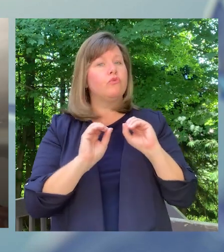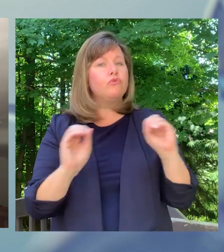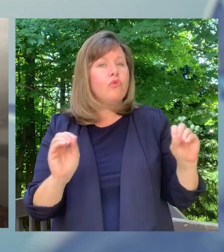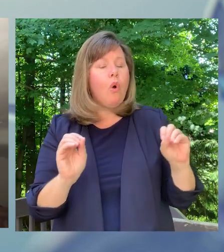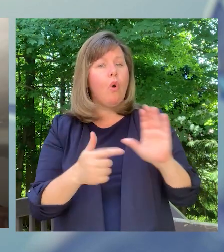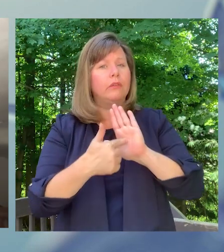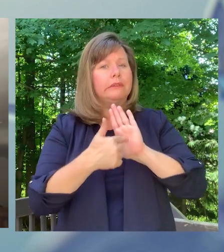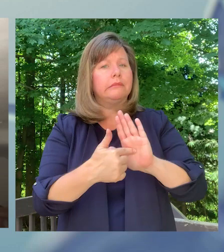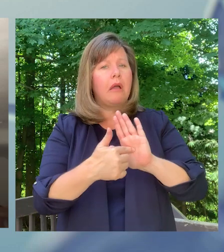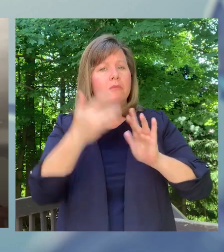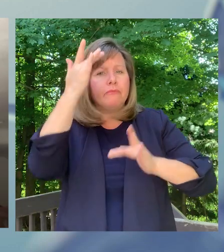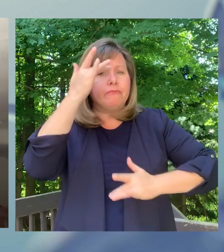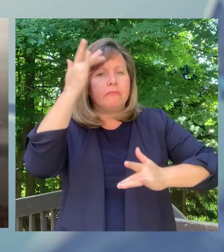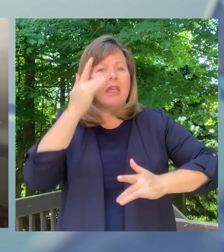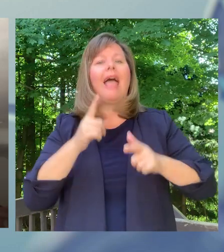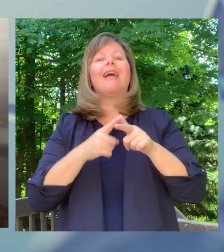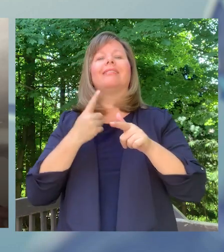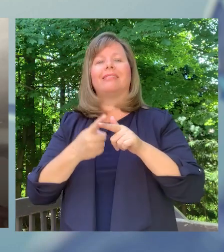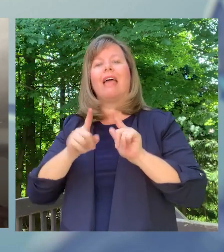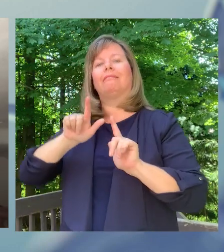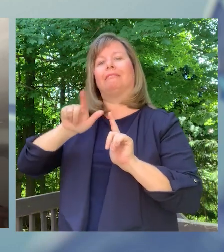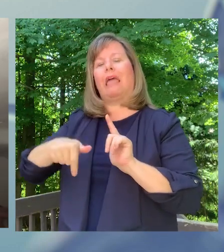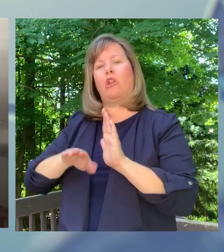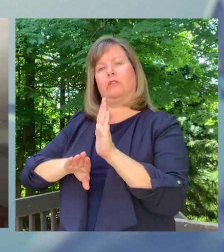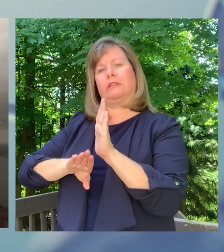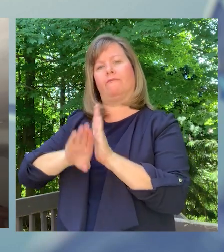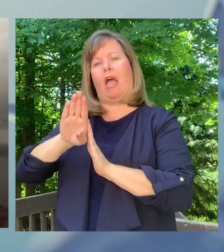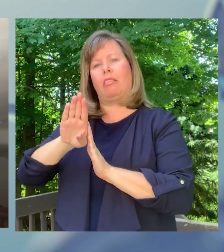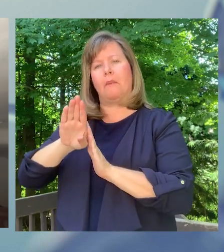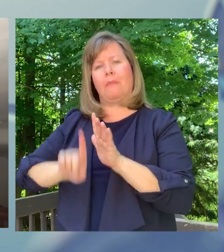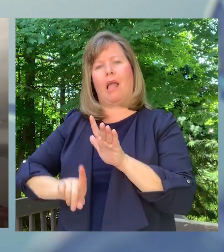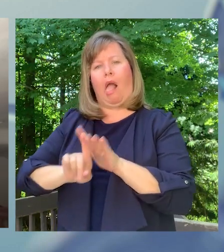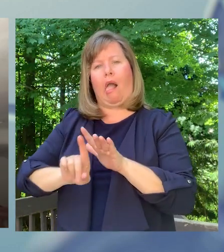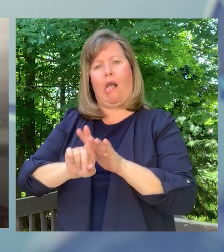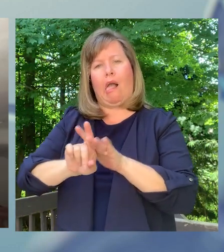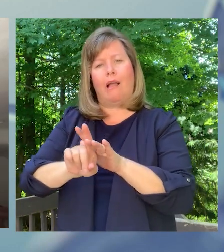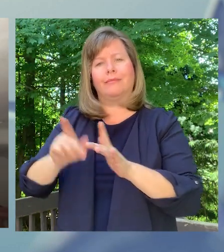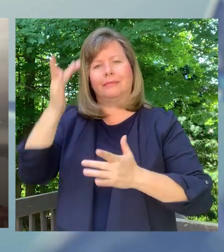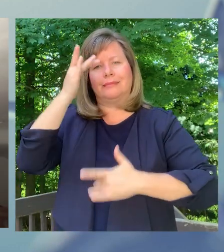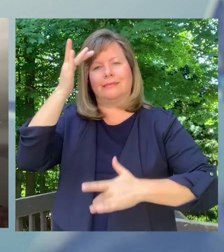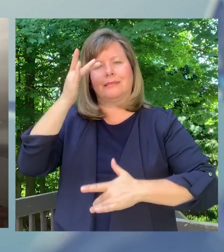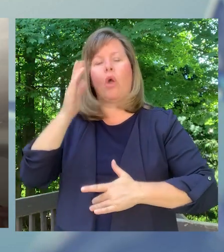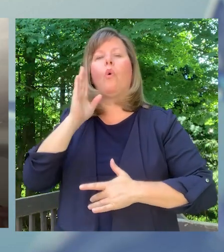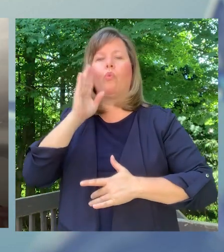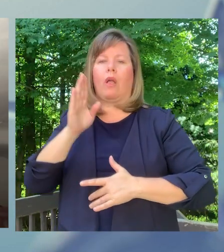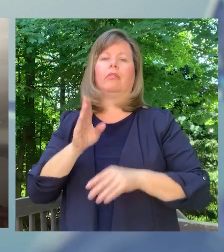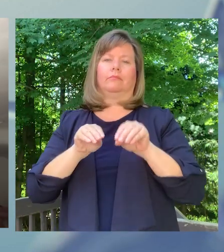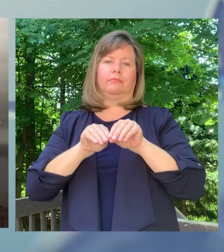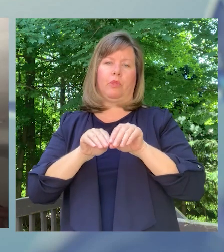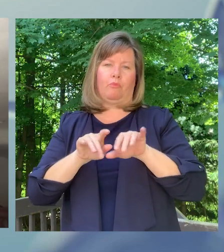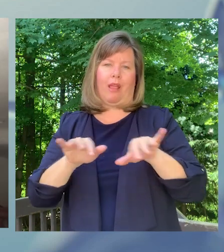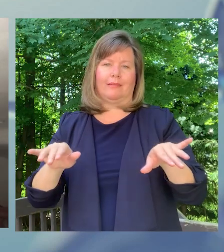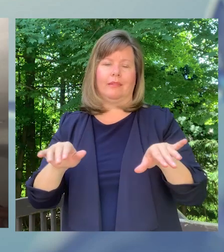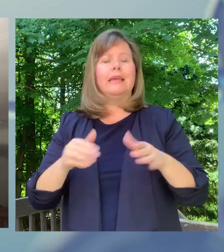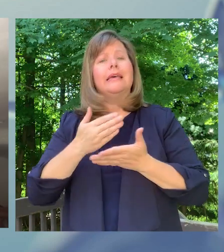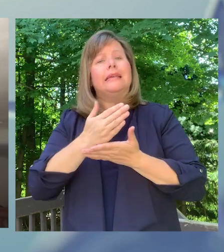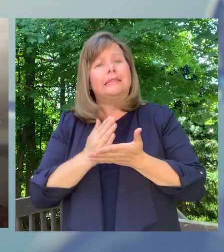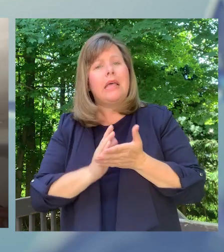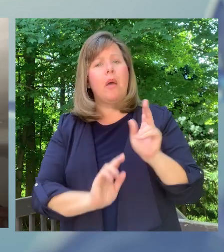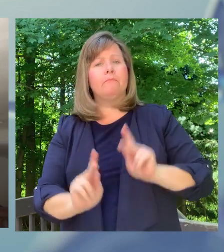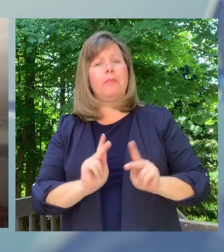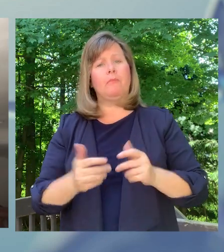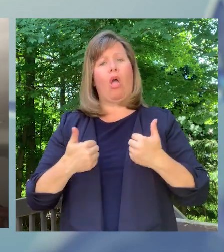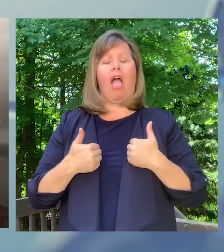higher risk of spreading the virus during that asymptomatic period. And there are many people who are mildly